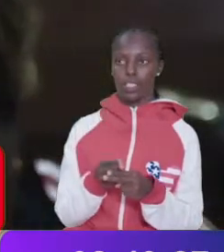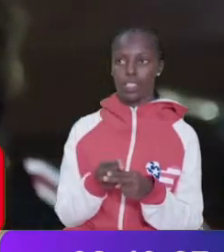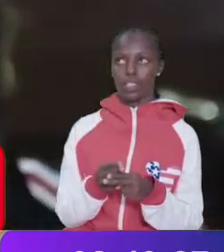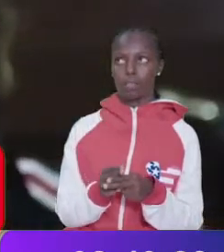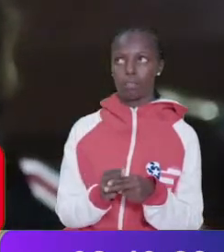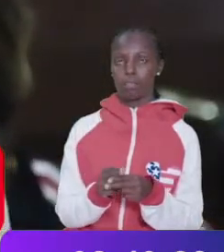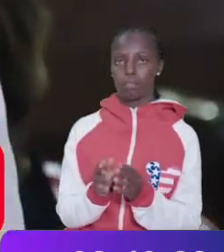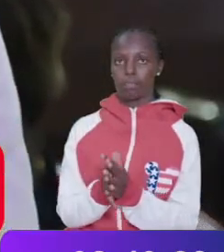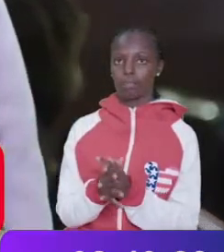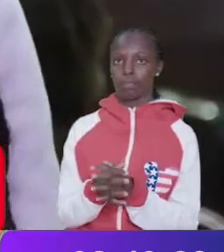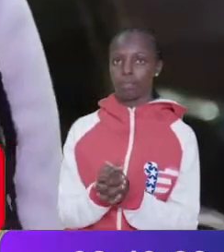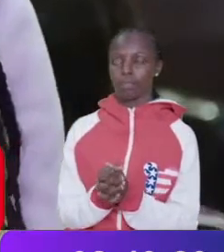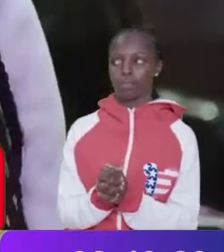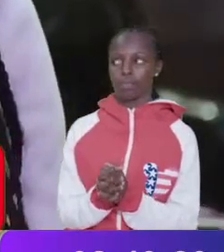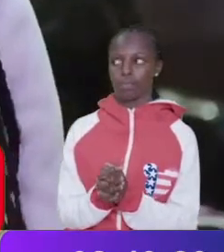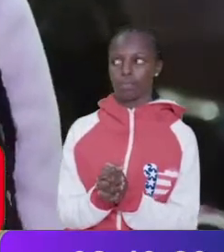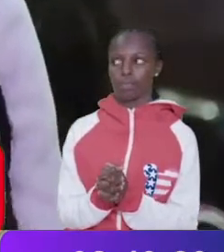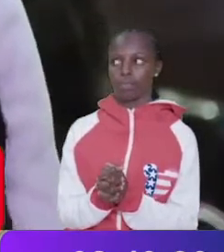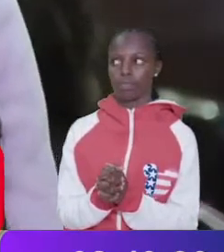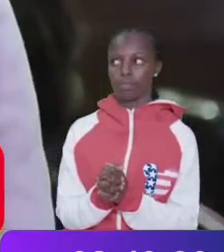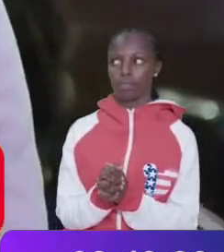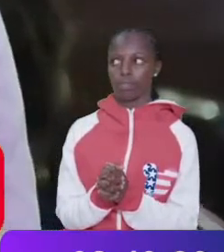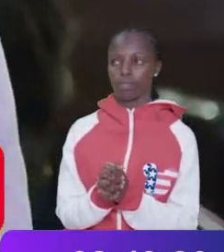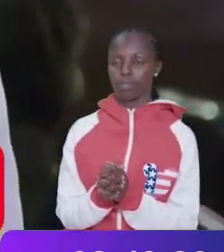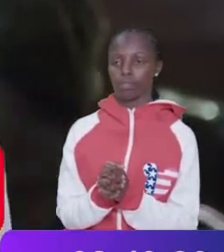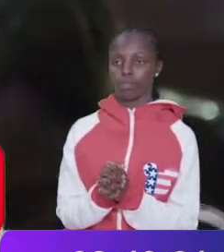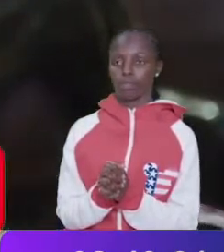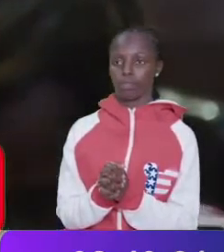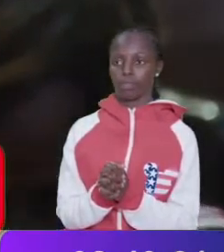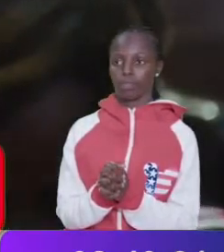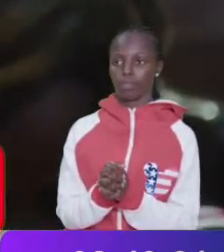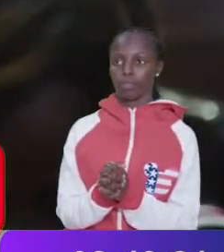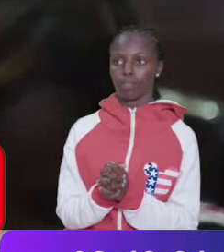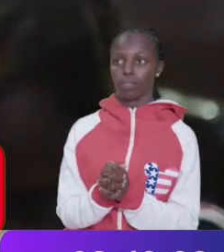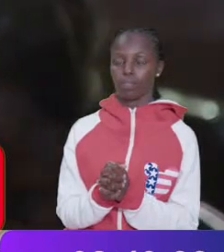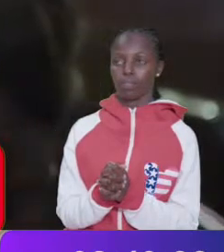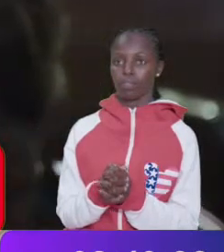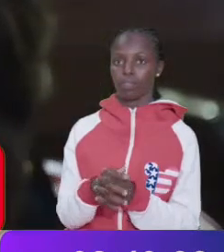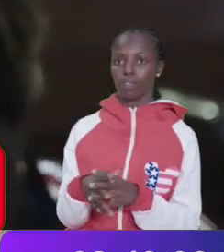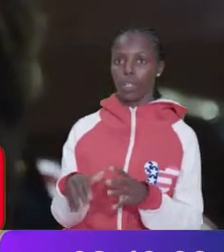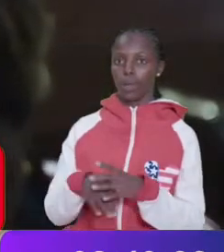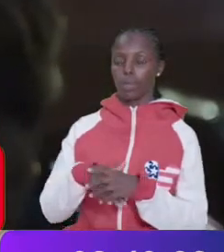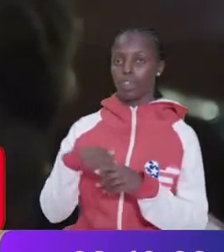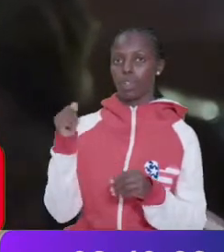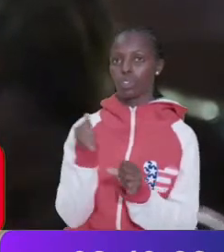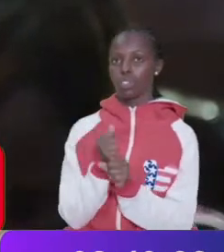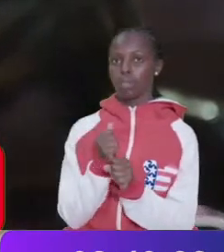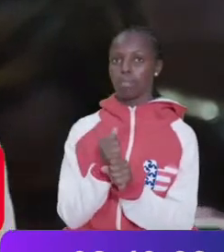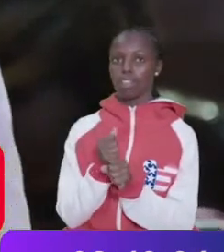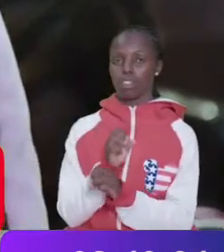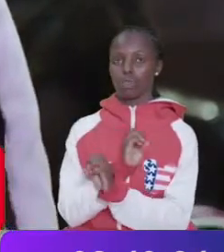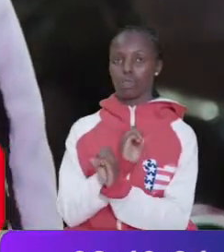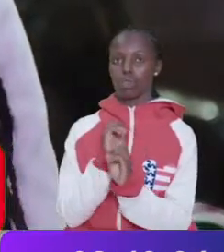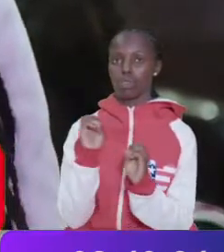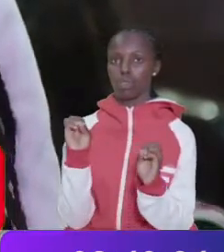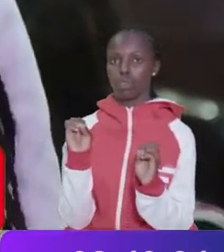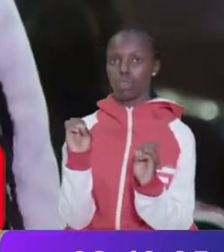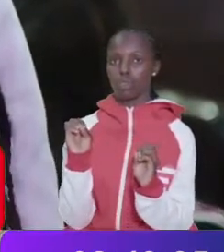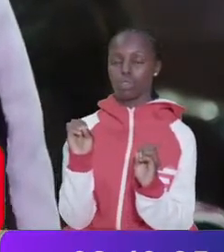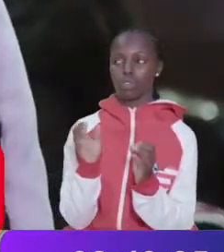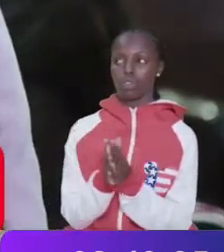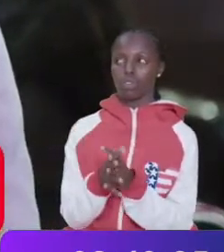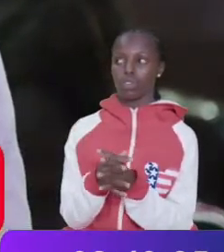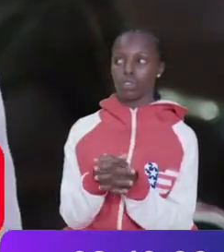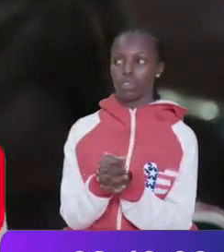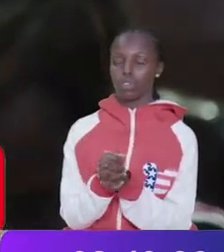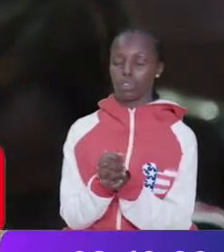our joy. You are our strength. We cannot move on. We cannot make it without you, Jehovah Lord. You are our dependence, oh God, among my Father.